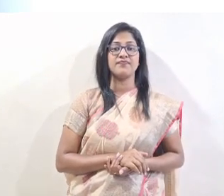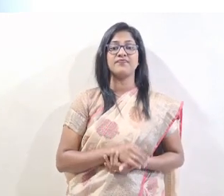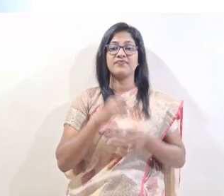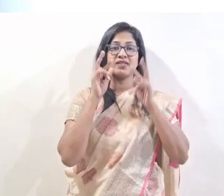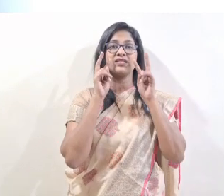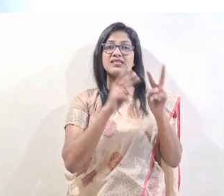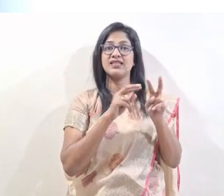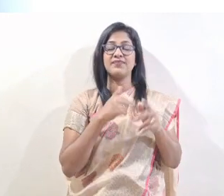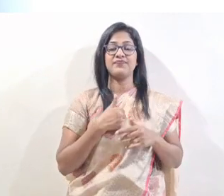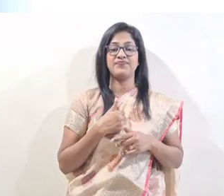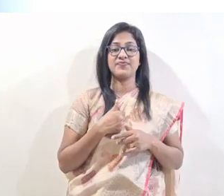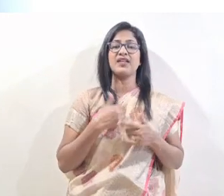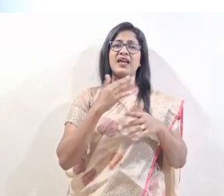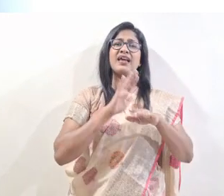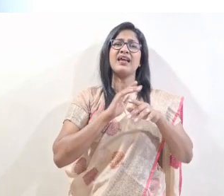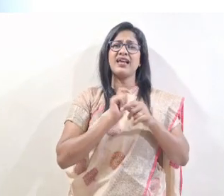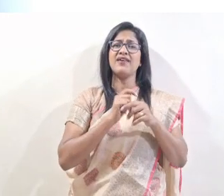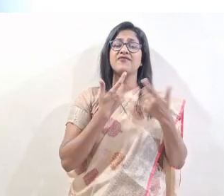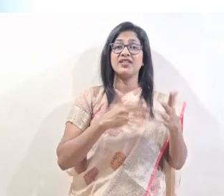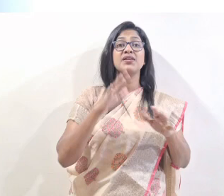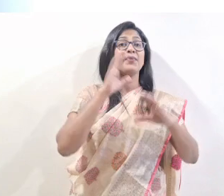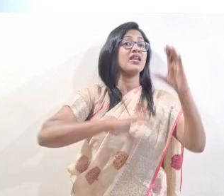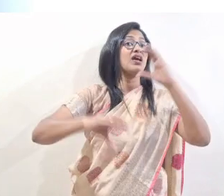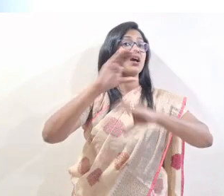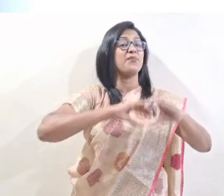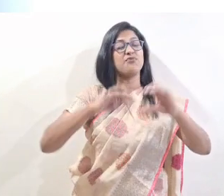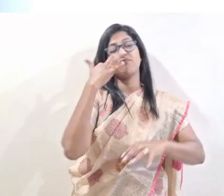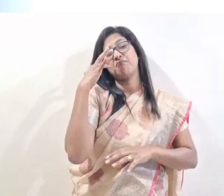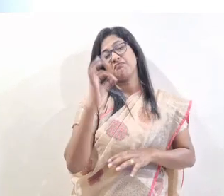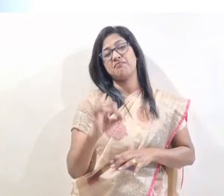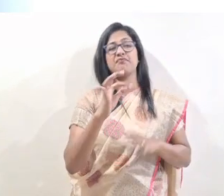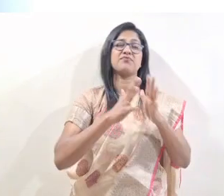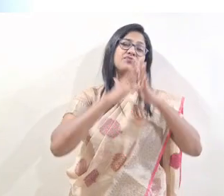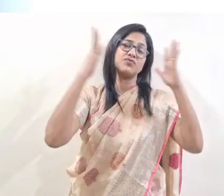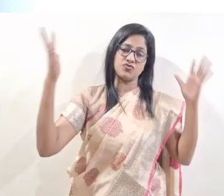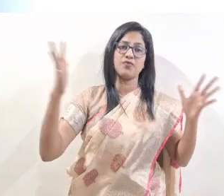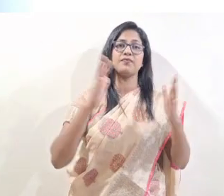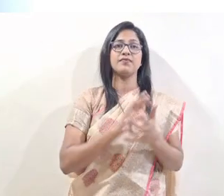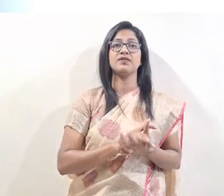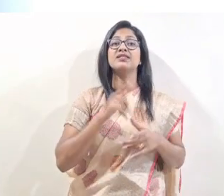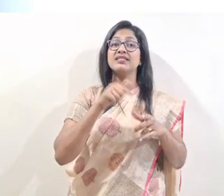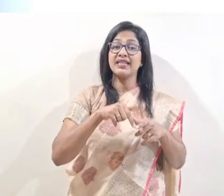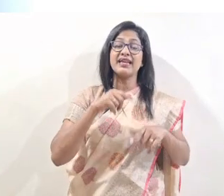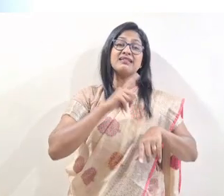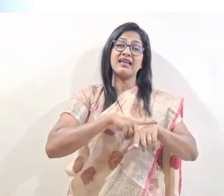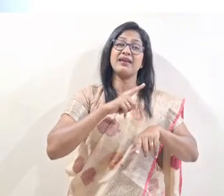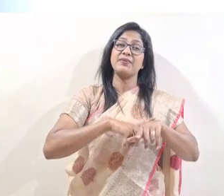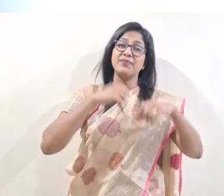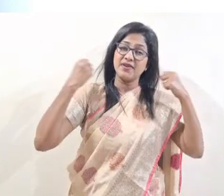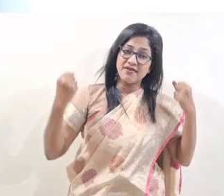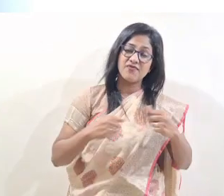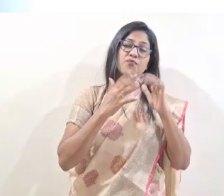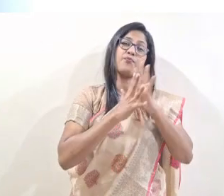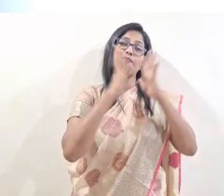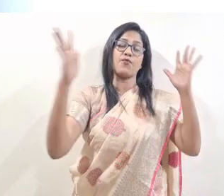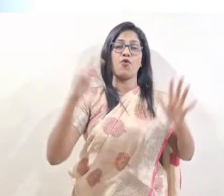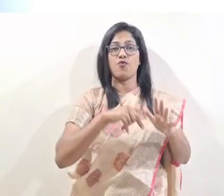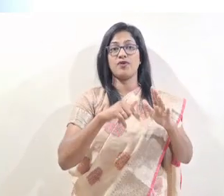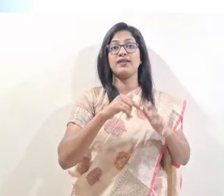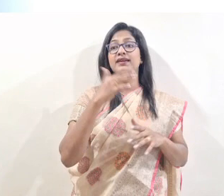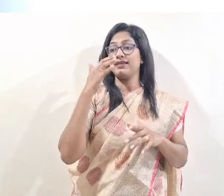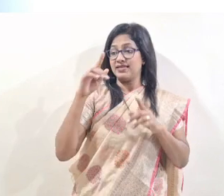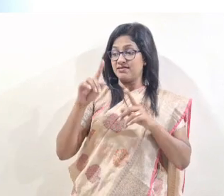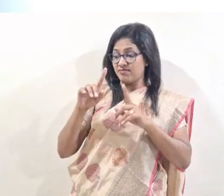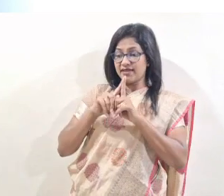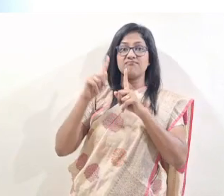And these are the things what we have already done. And communication was really important, which we had spent a lot of time and effort. The special